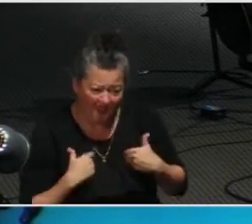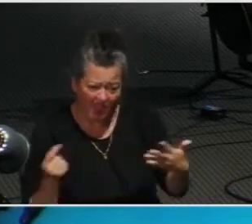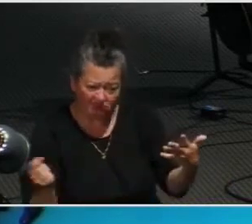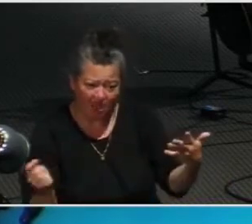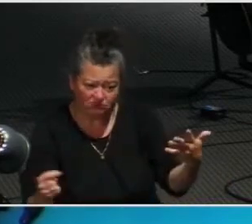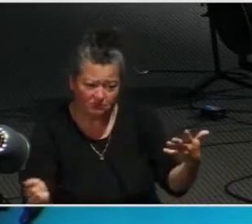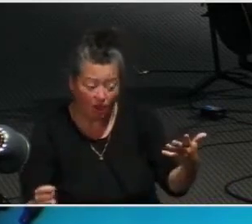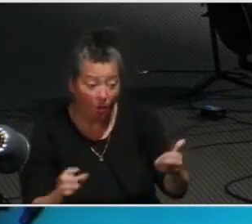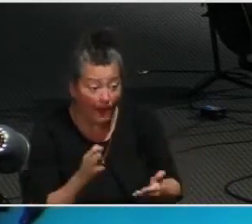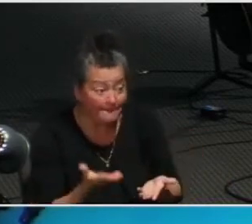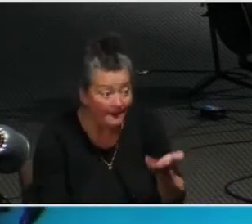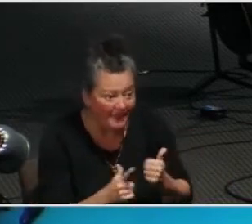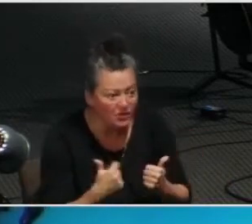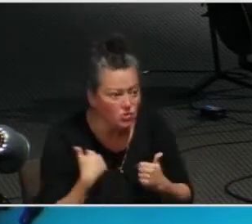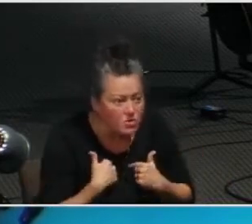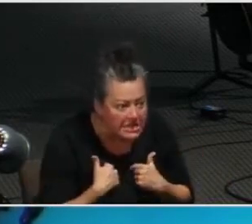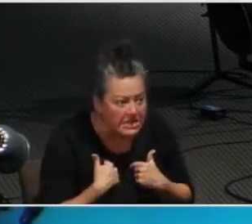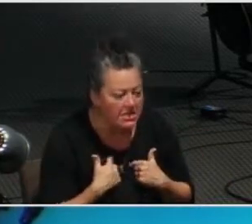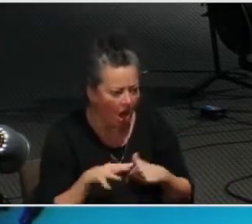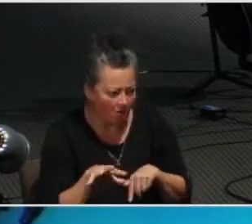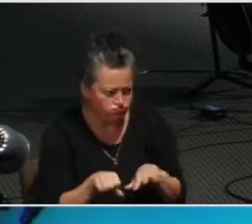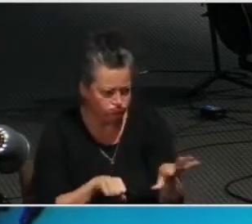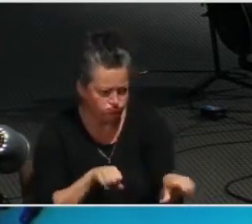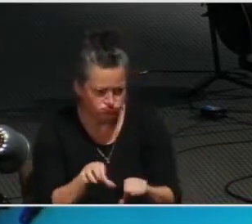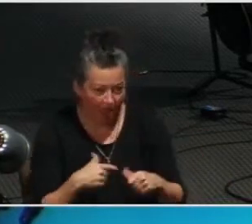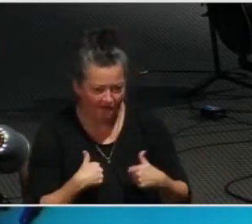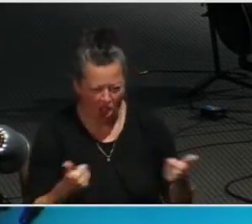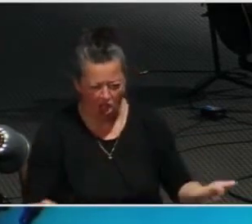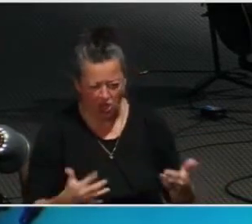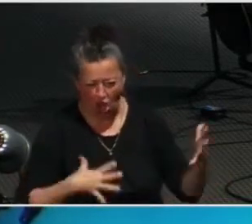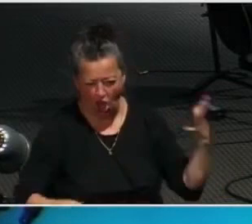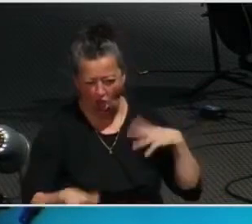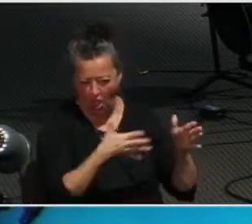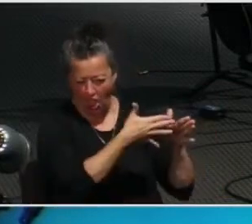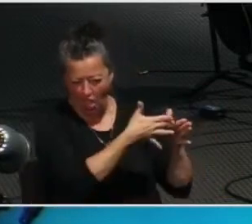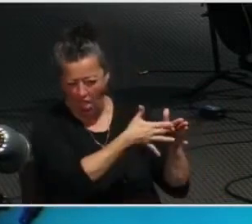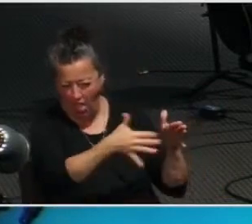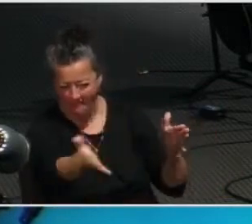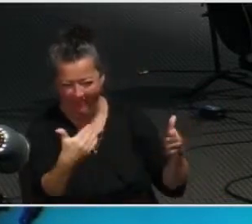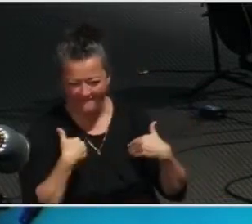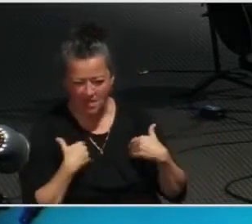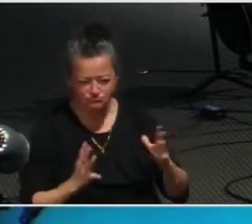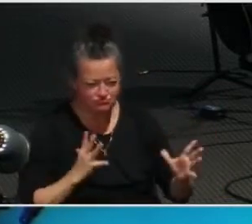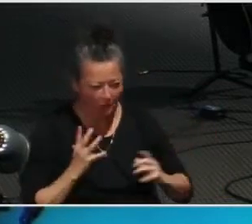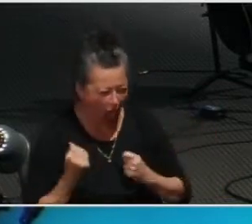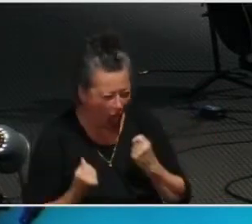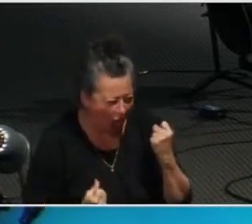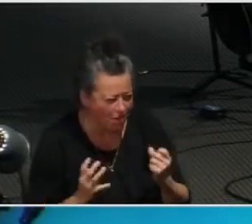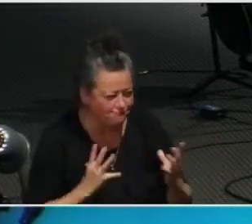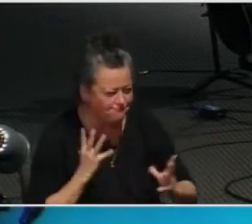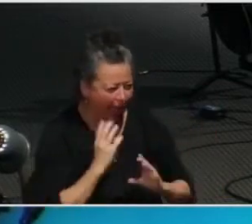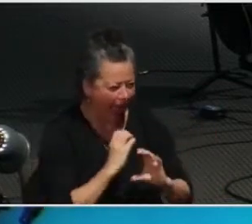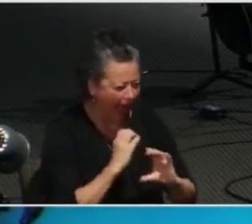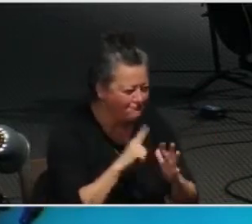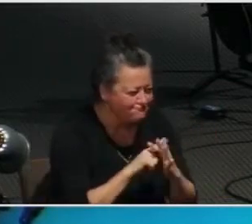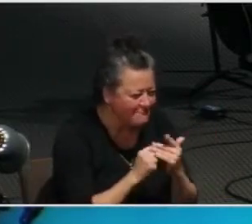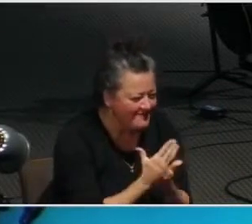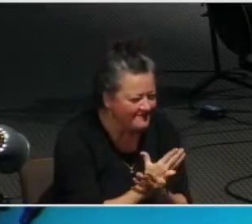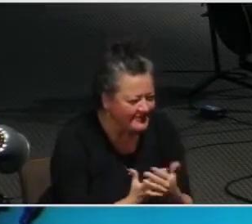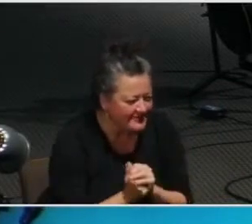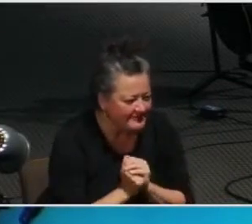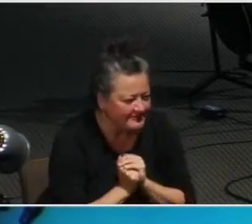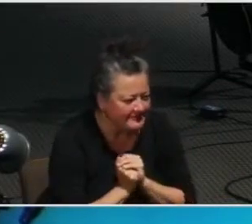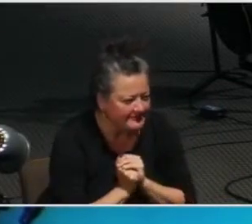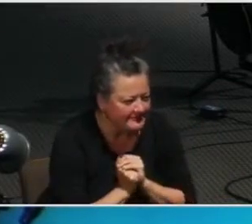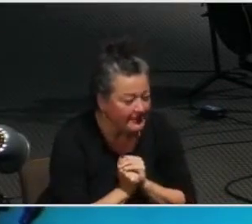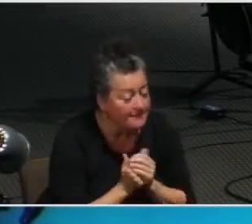ourselves. We need to repent of that and ask for Jesus' eyes to see those around us. And maybe we